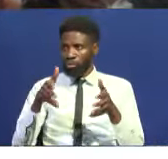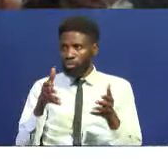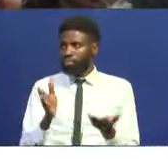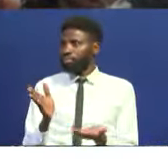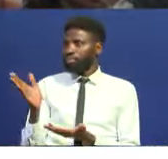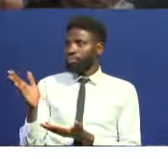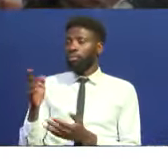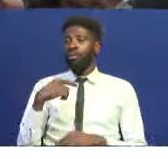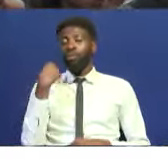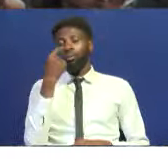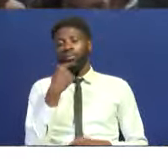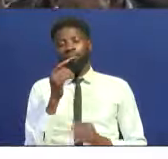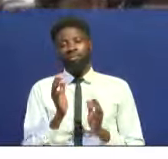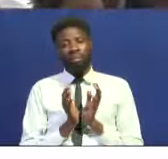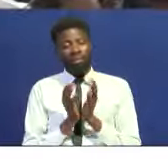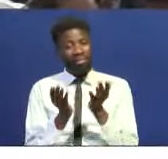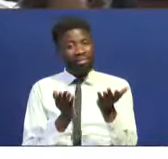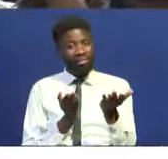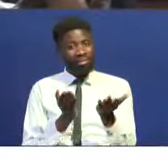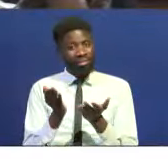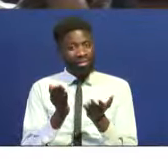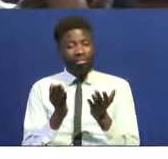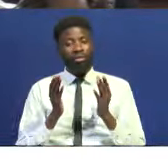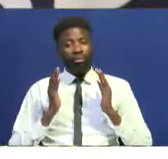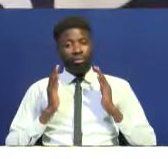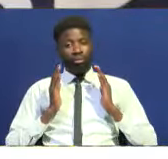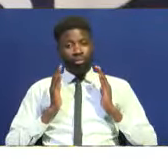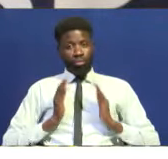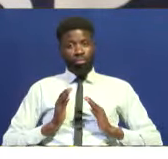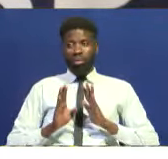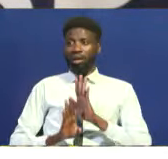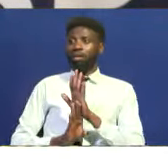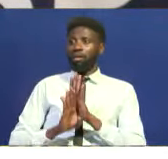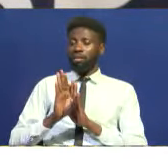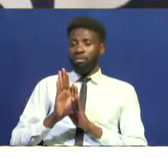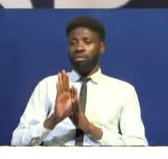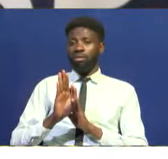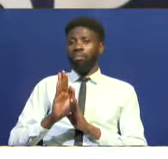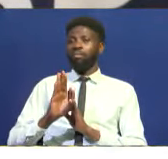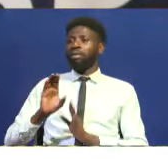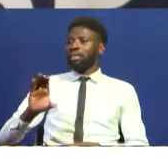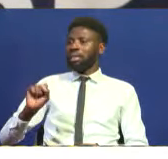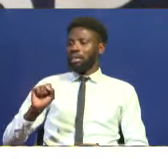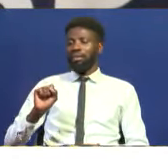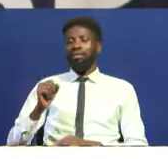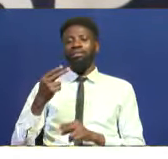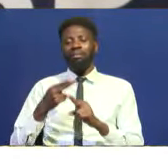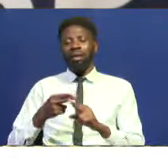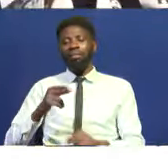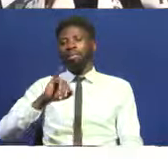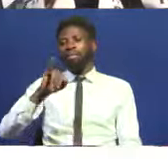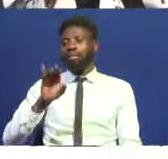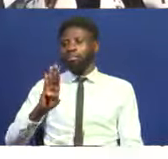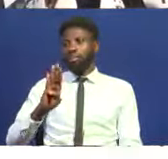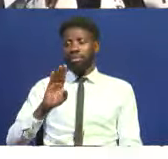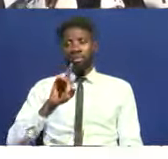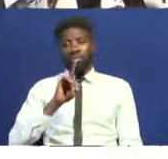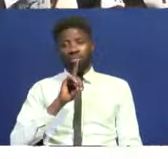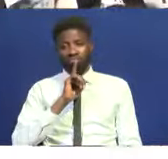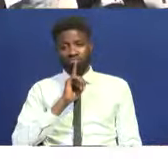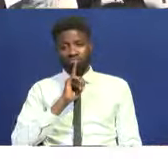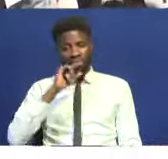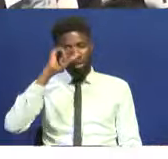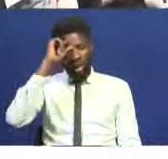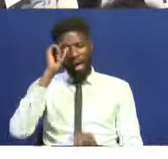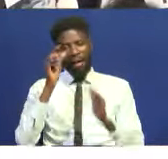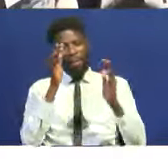by Public Service and Human Capital Development Cabinet Secretary Justin Muturi, who expressed the government's plan to end the biting unemployment